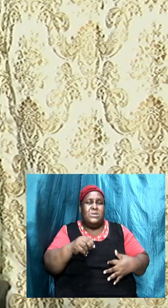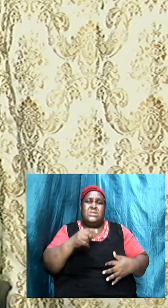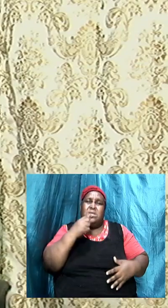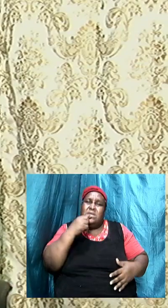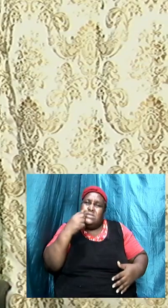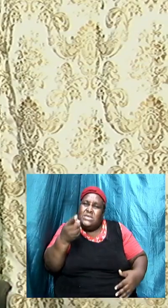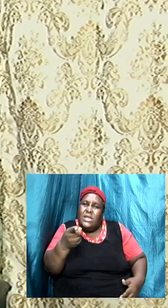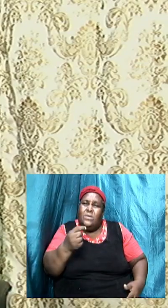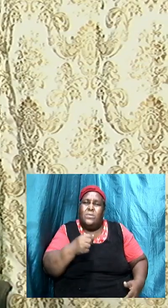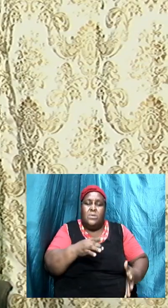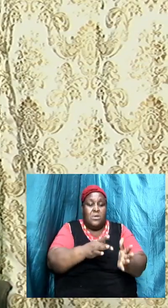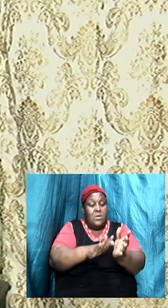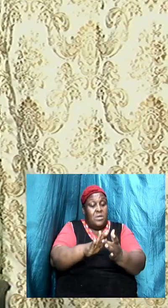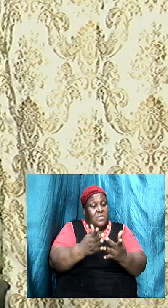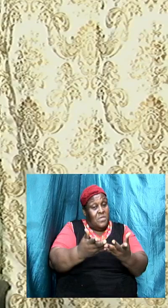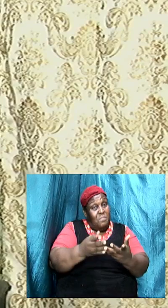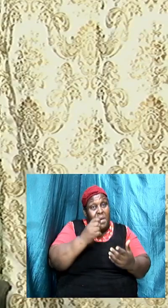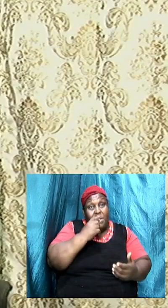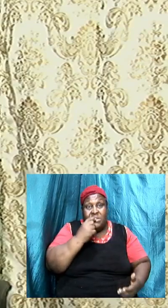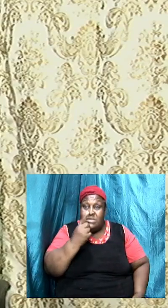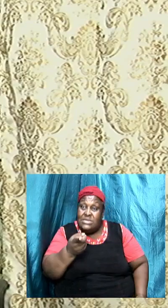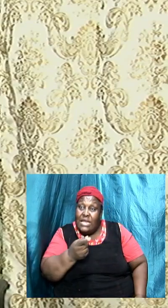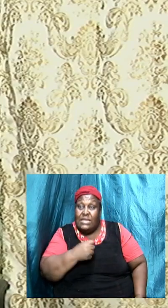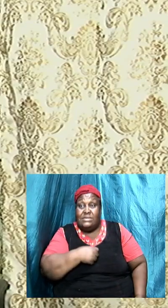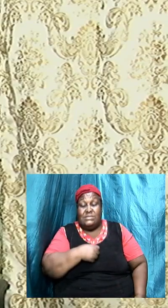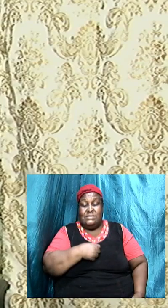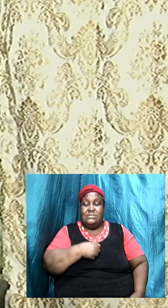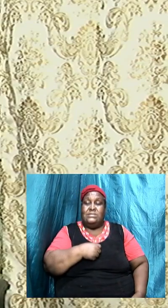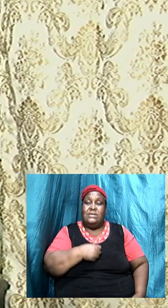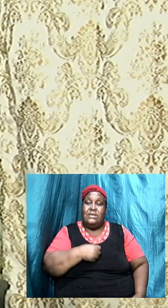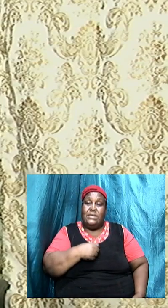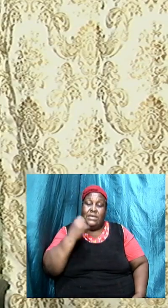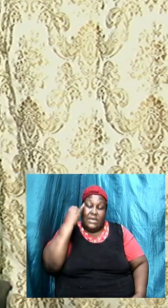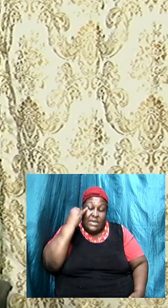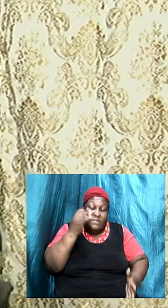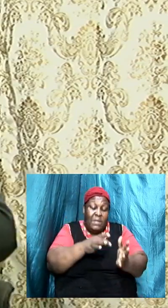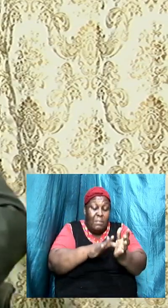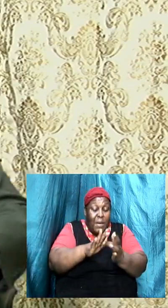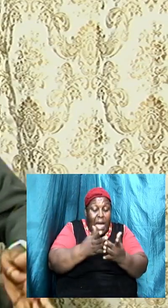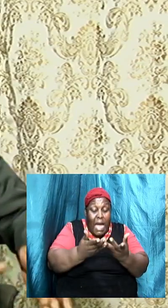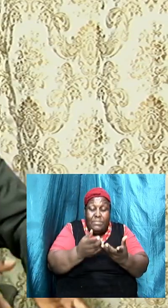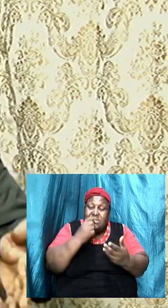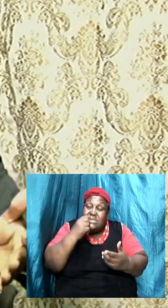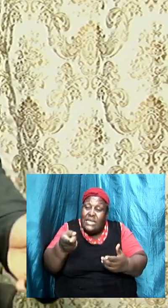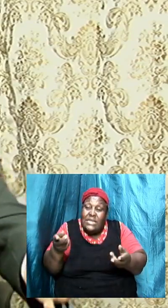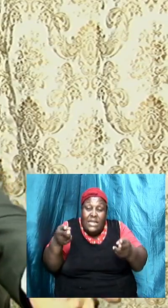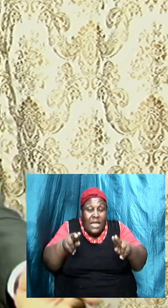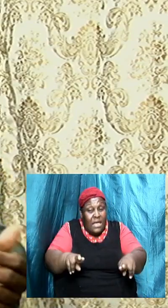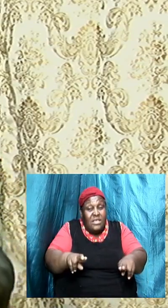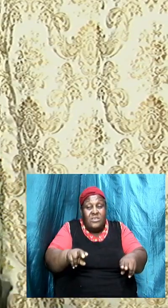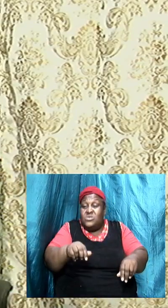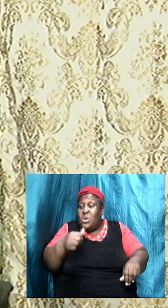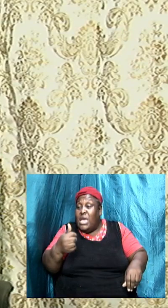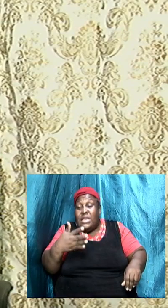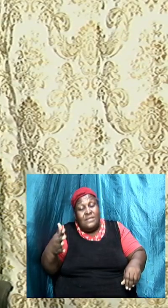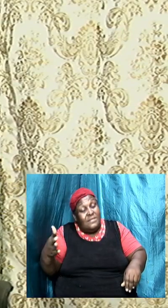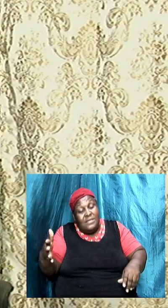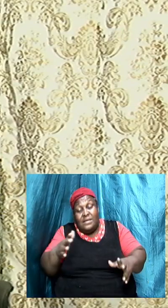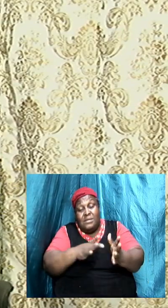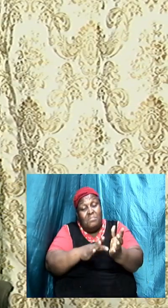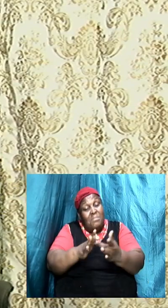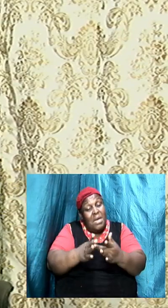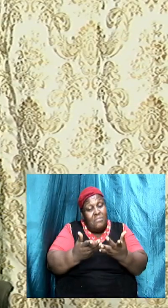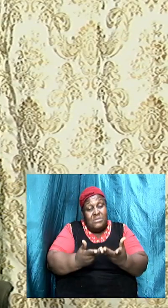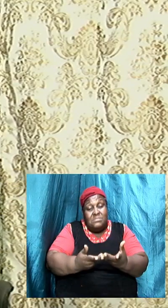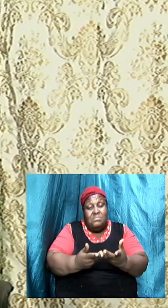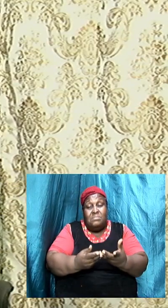The Bible said it, and if the Bible said it and it happened, then anything else the Bible said, we can go with it